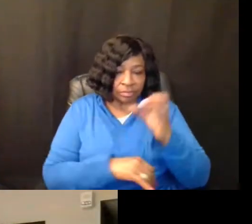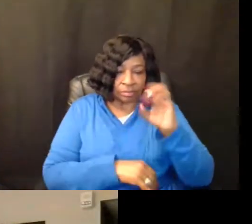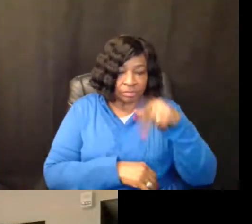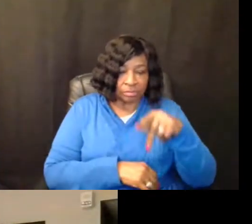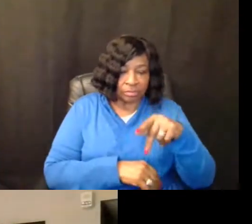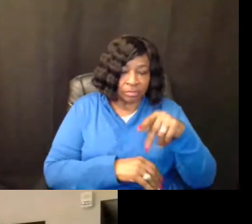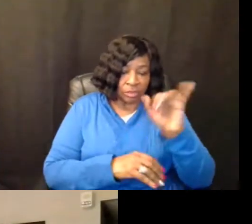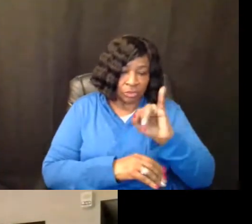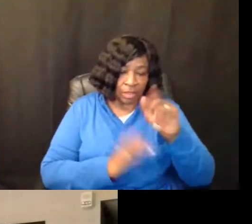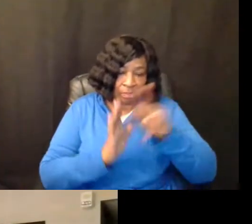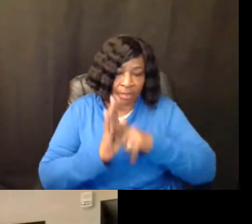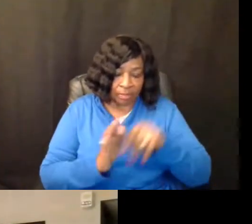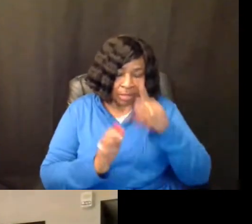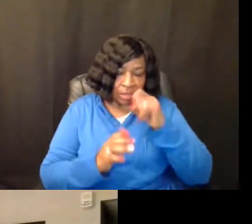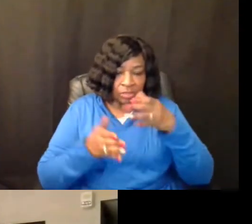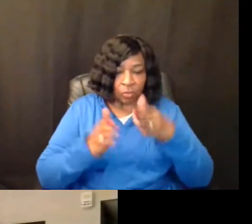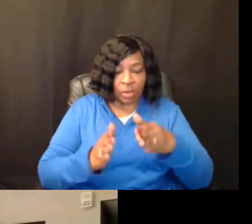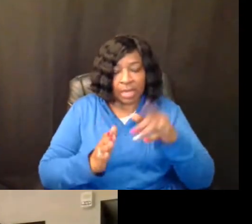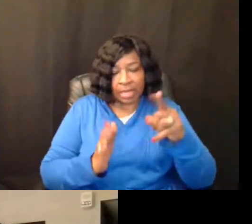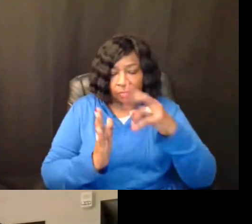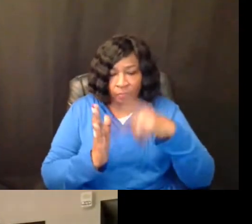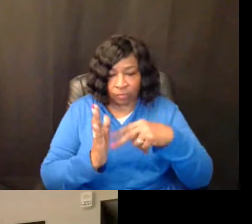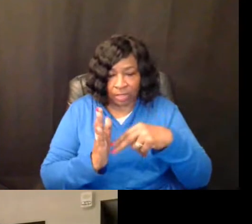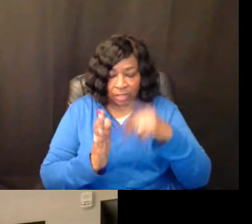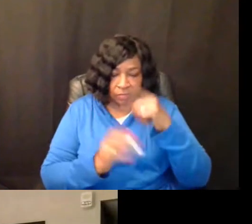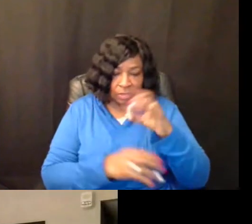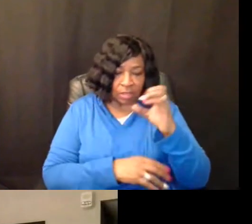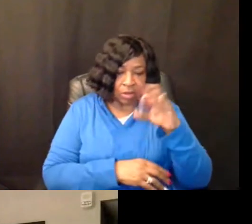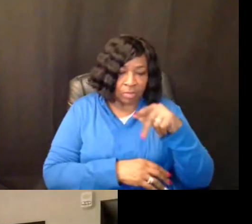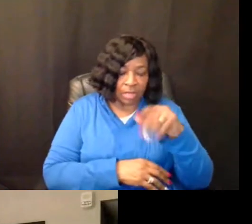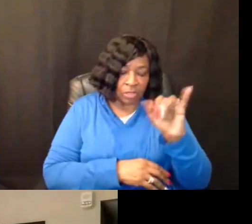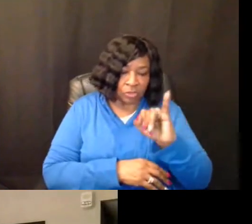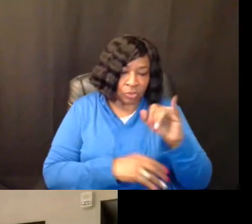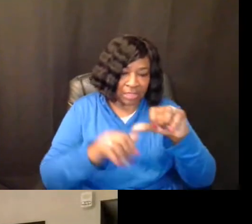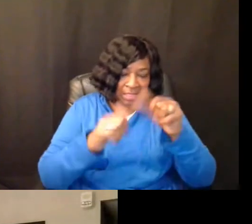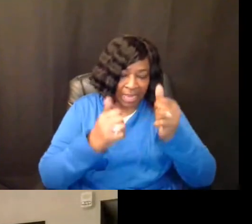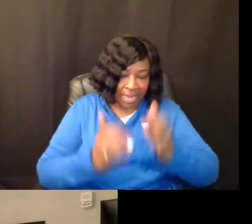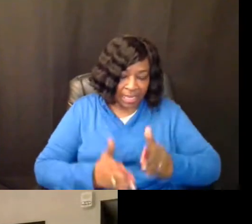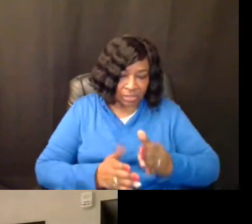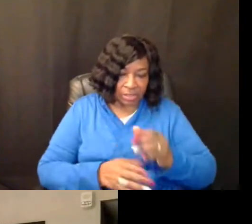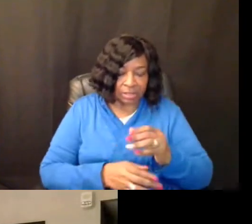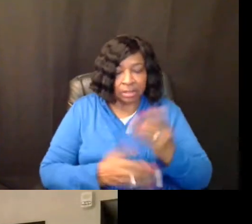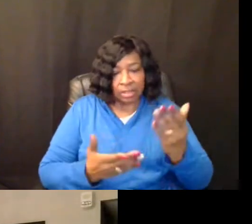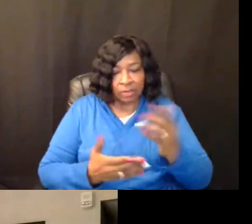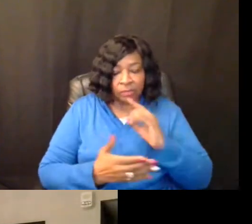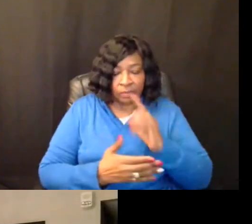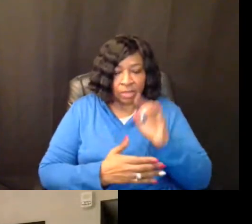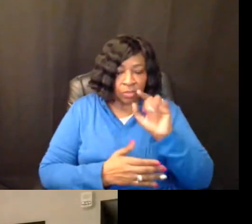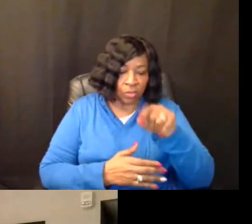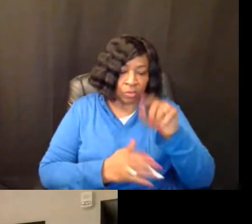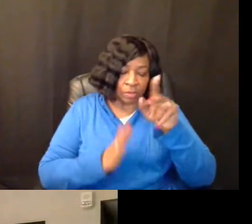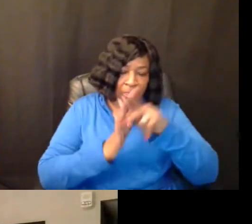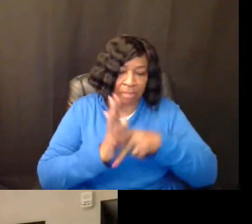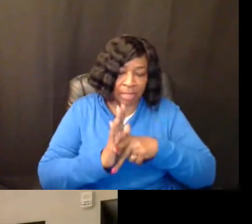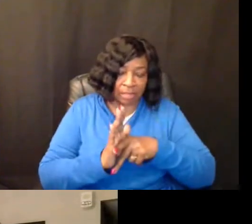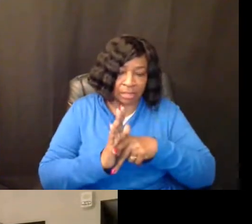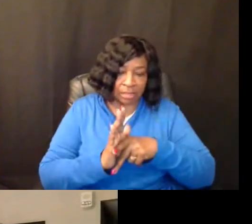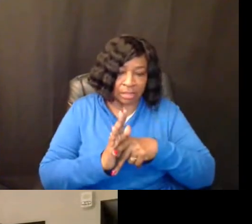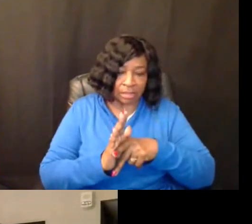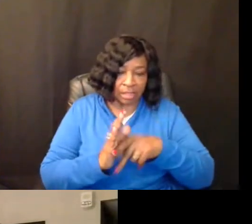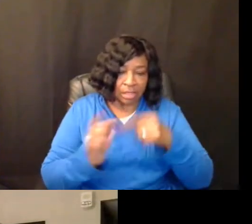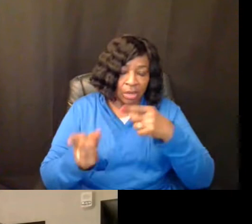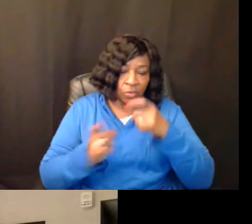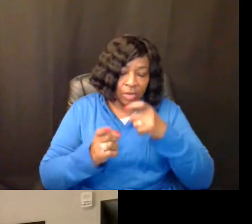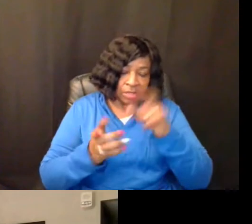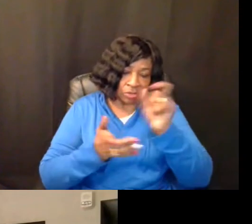that compensation rates for crop insurance agents are calculated. Essentially, those policies are quicker to